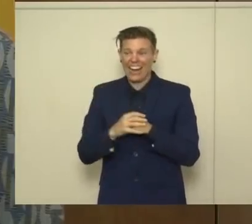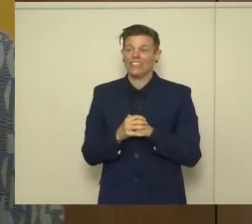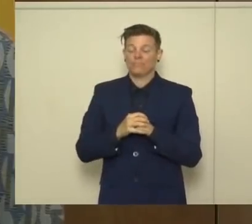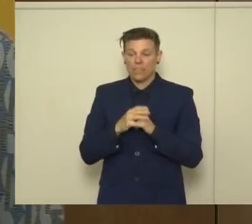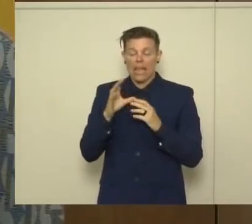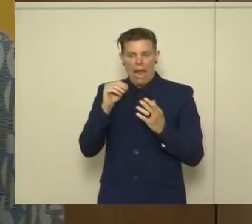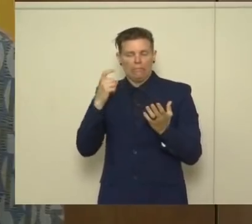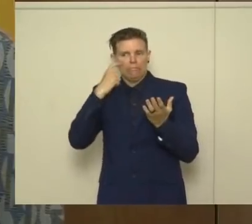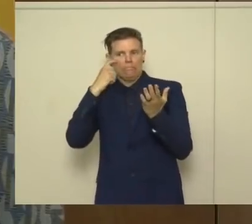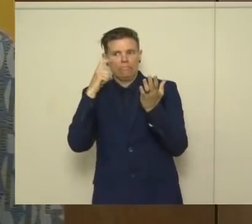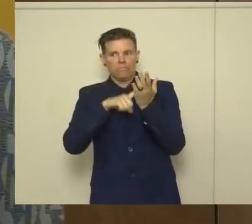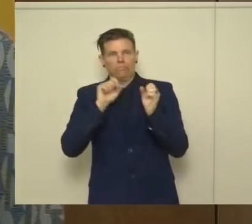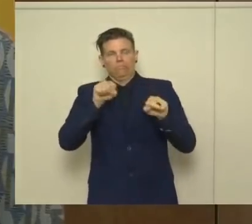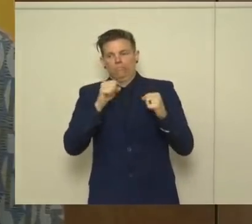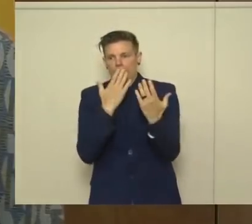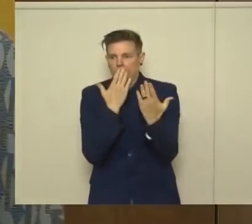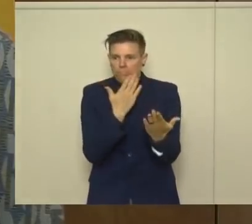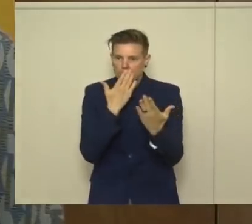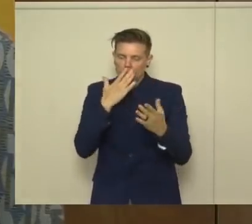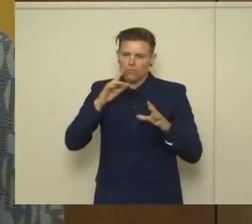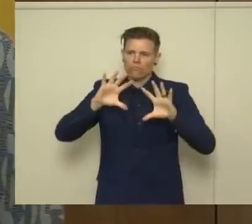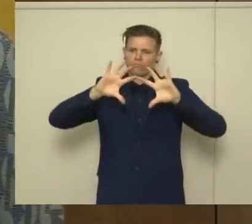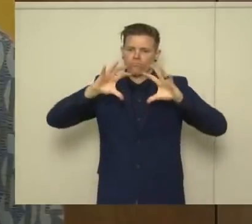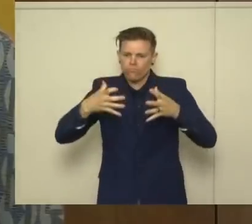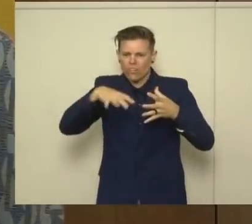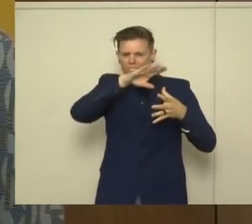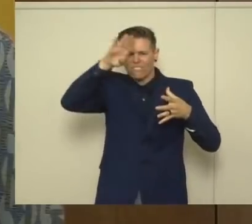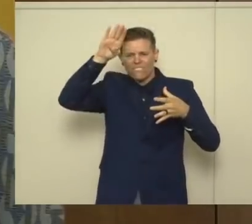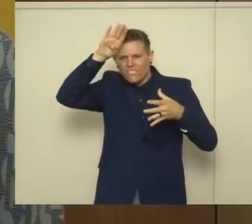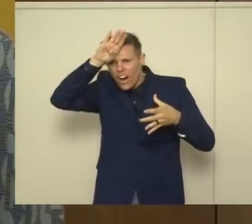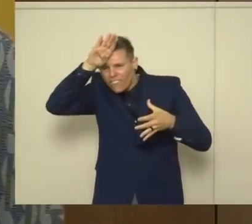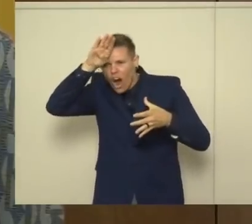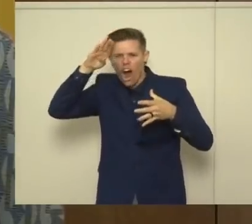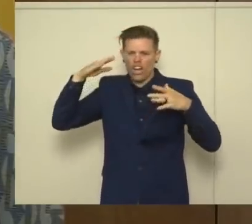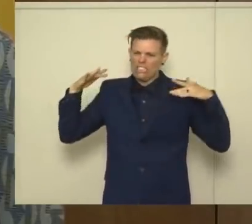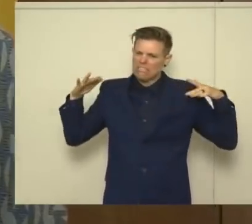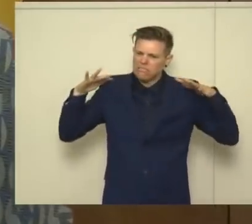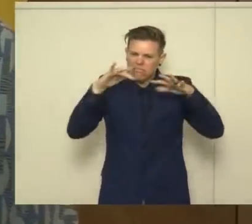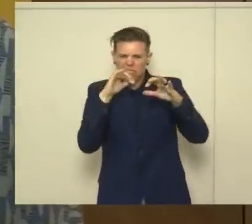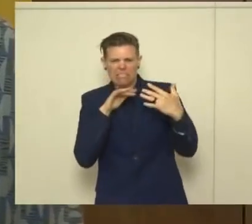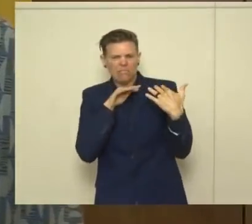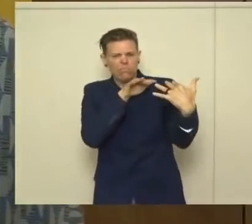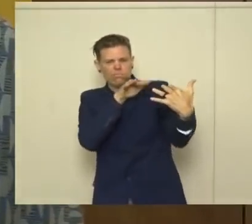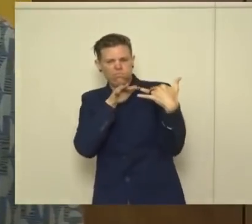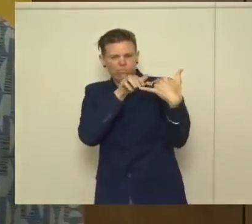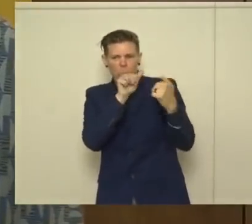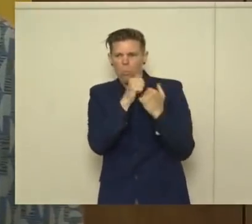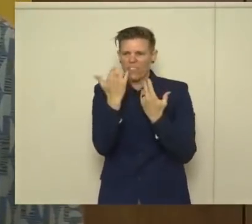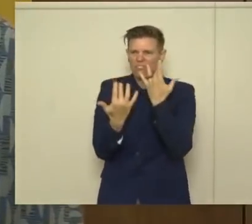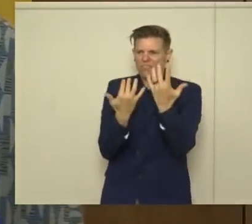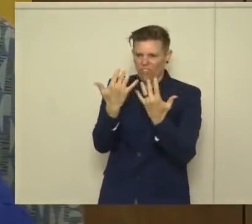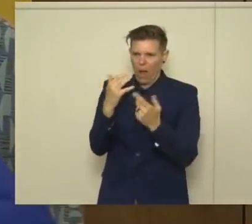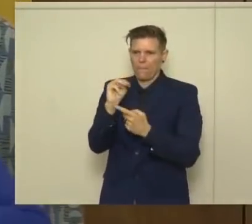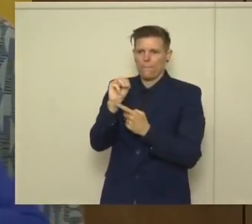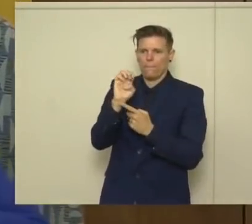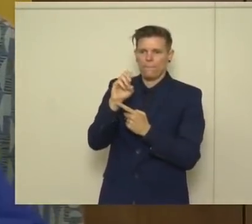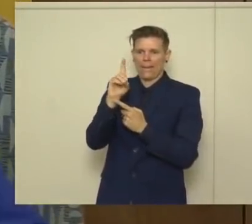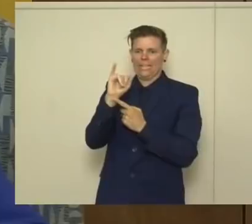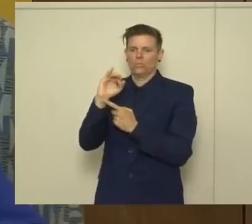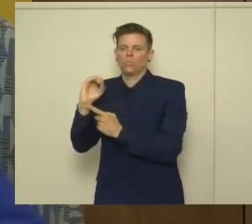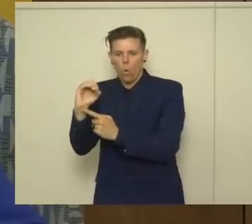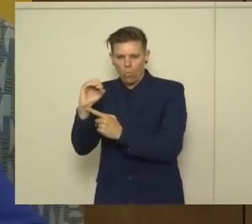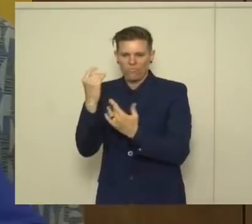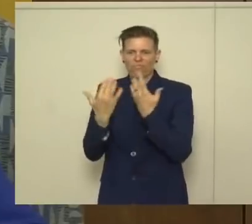thank the firefighters who are currently battling the Medio fire with many others in New Mexico, and